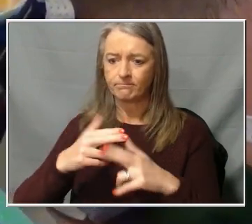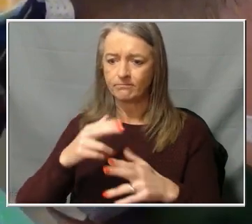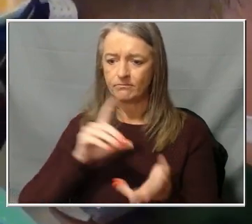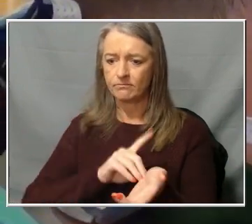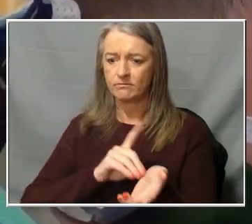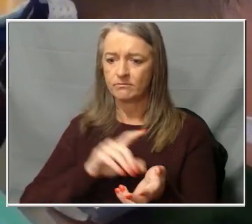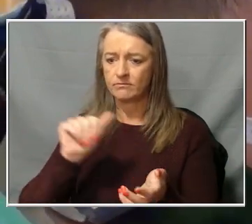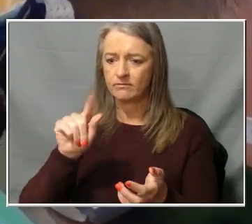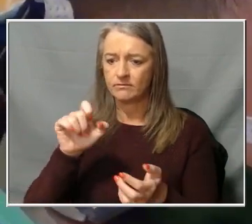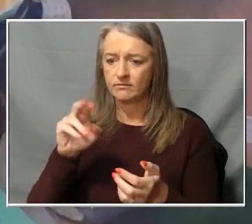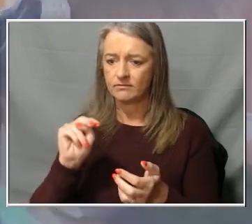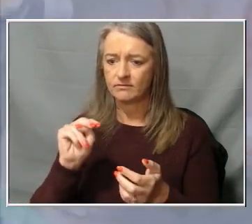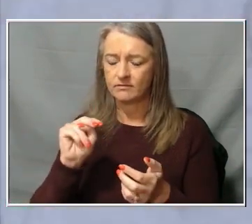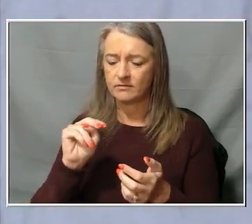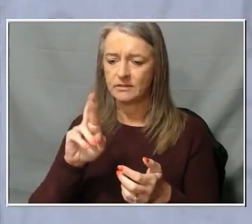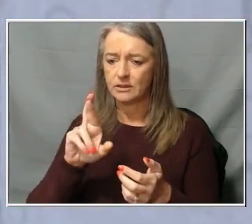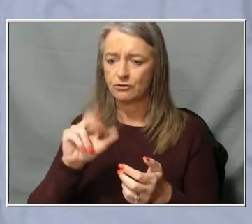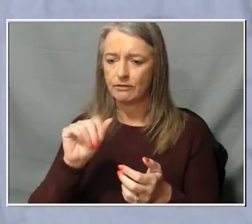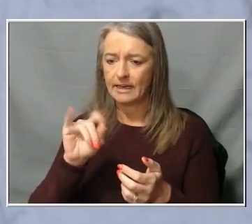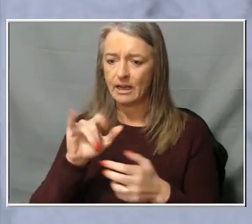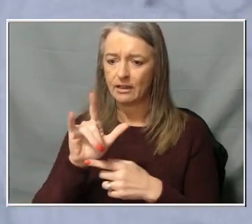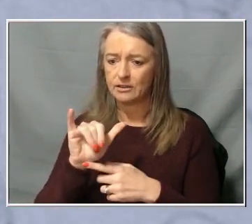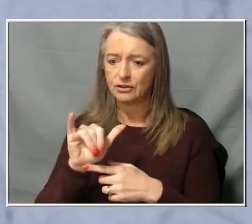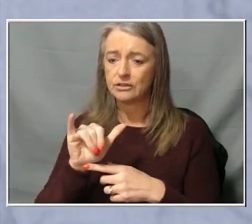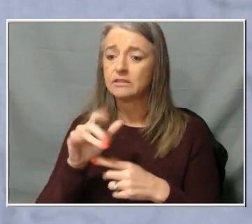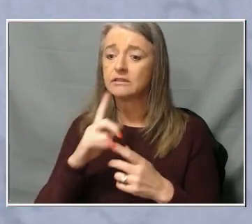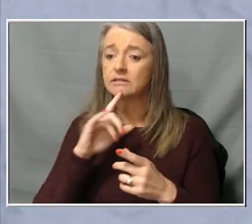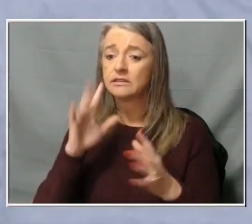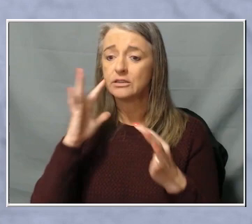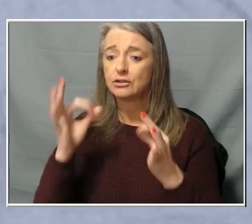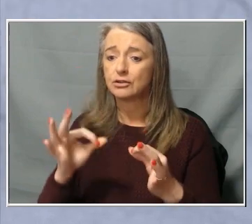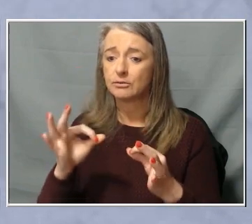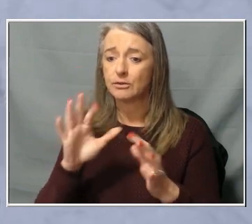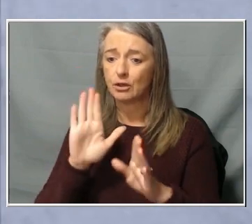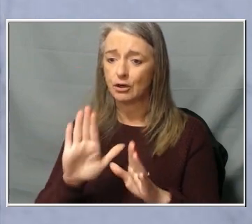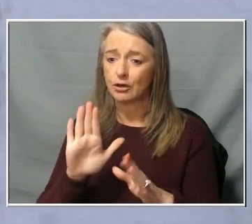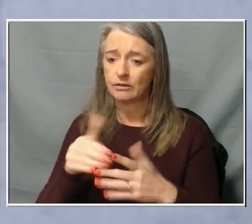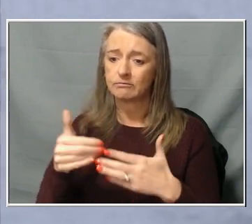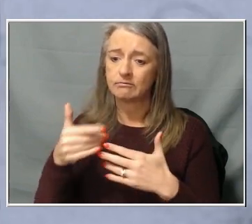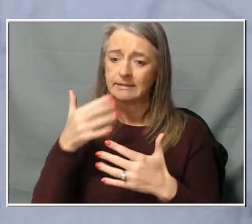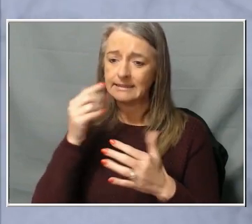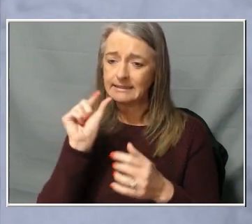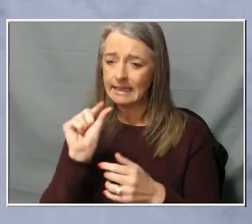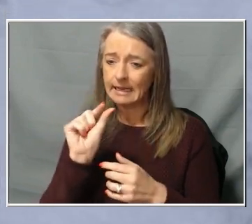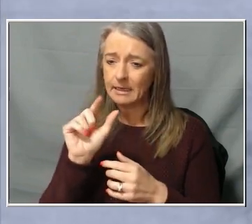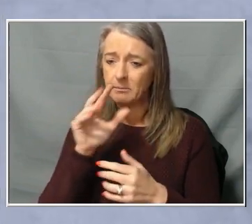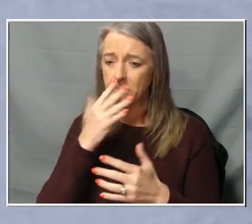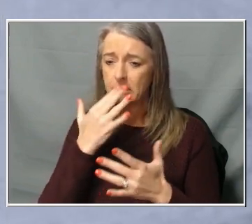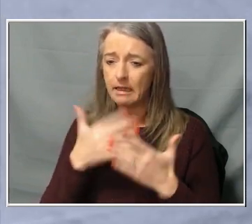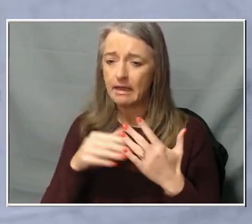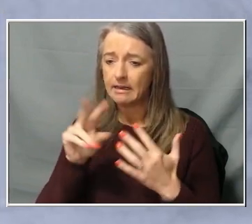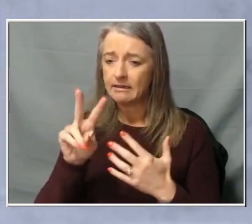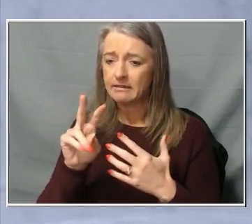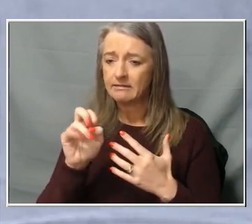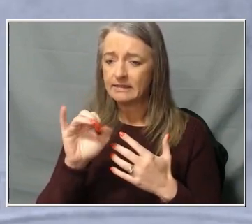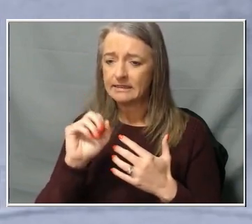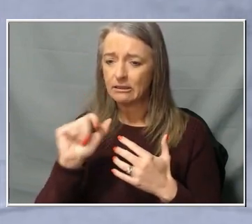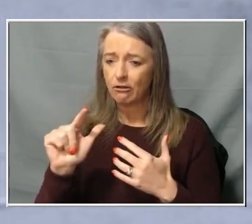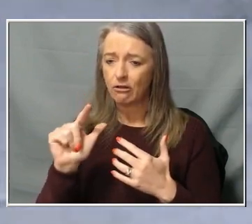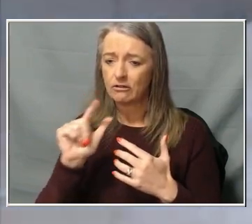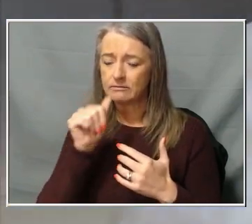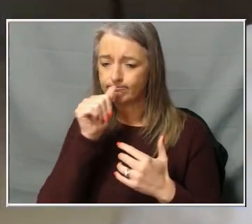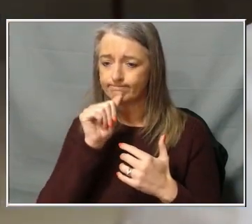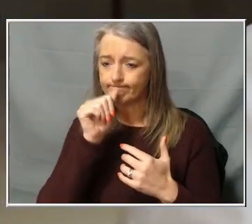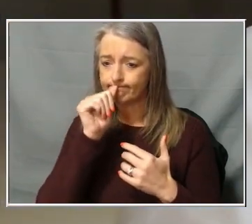an interventional radiologist, who determined Ashlyn's tiny blood vessels, about the size of angel hair pasta, could tolerate